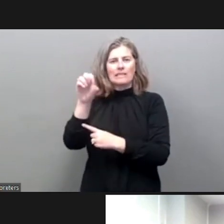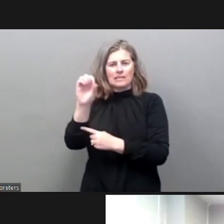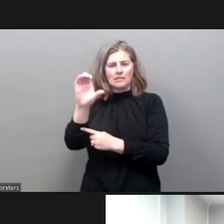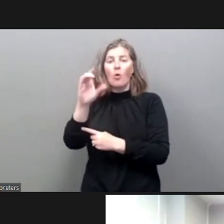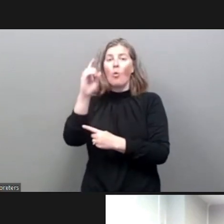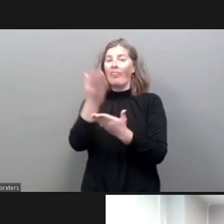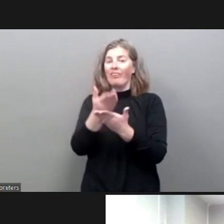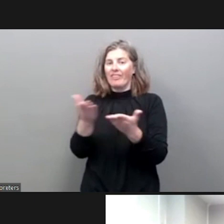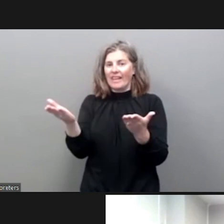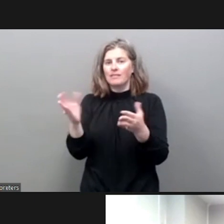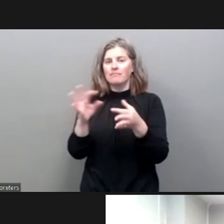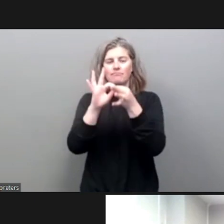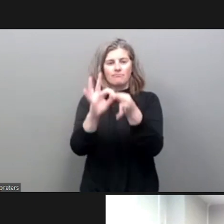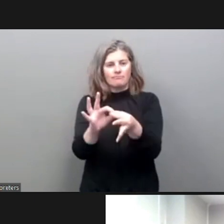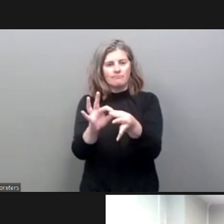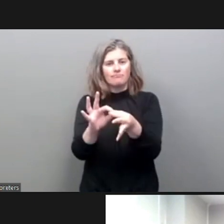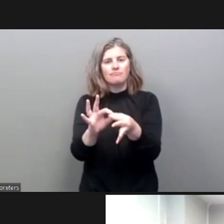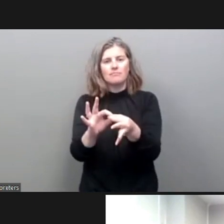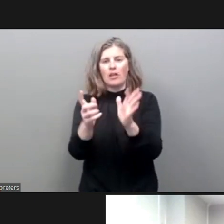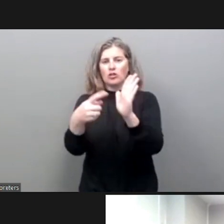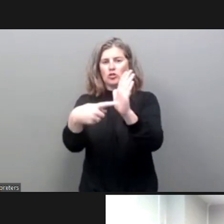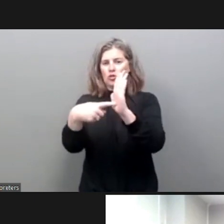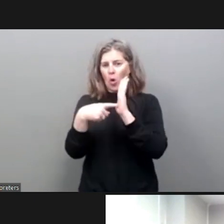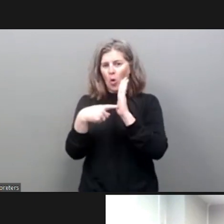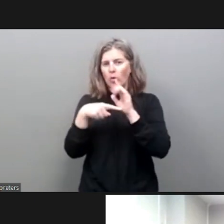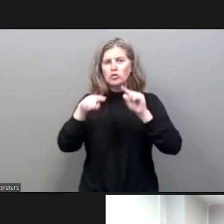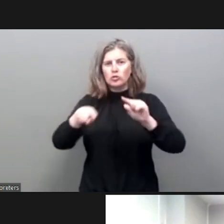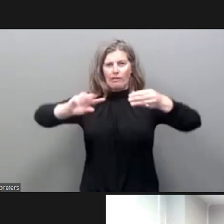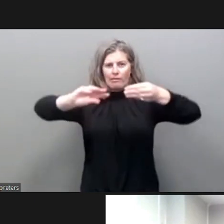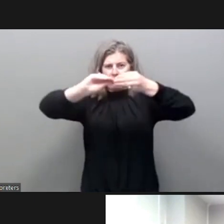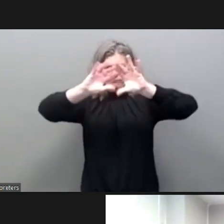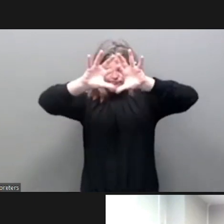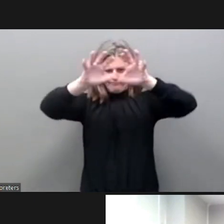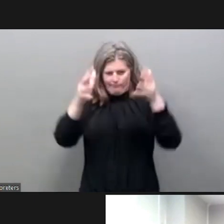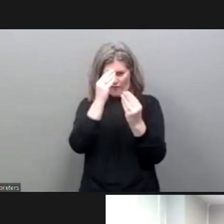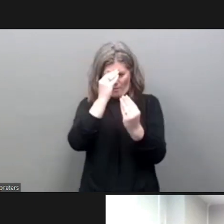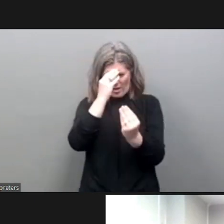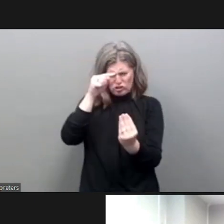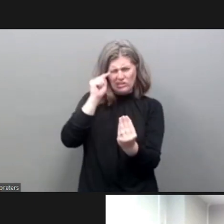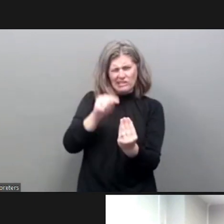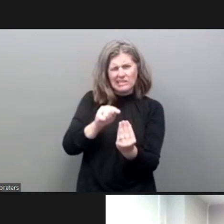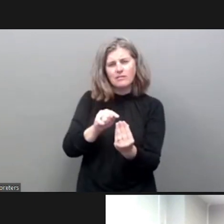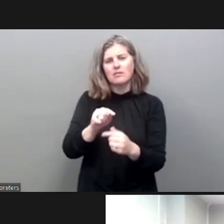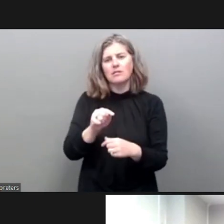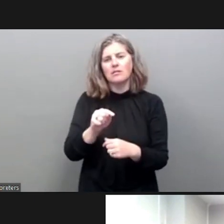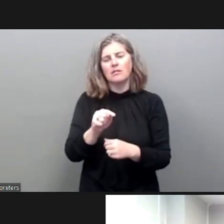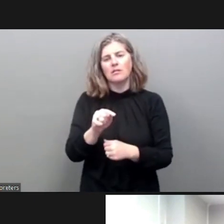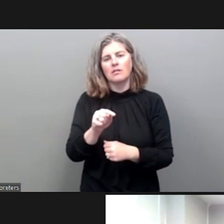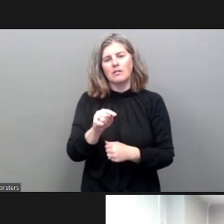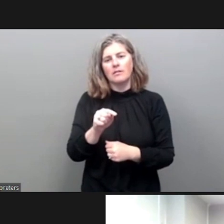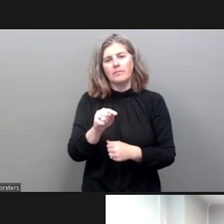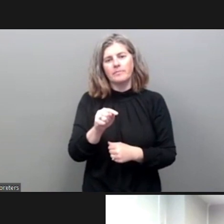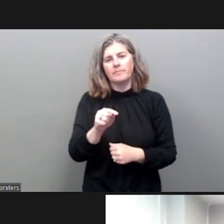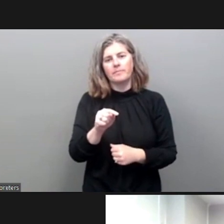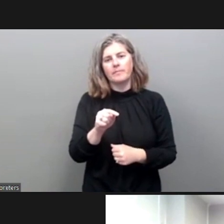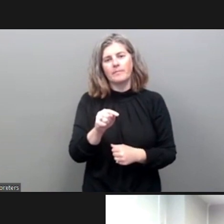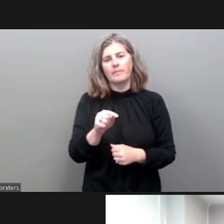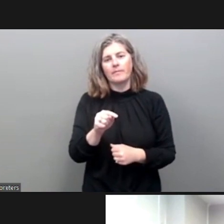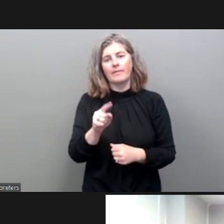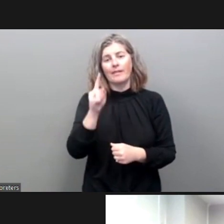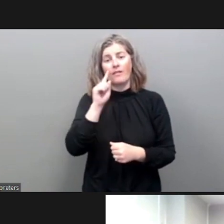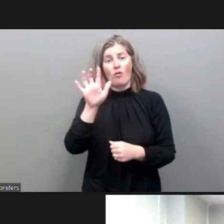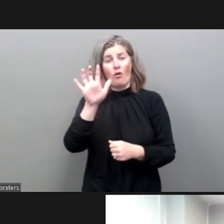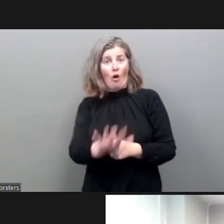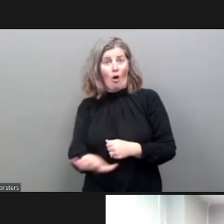things that was shown in the data around crisis standards of care is that when you everybody has a